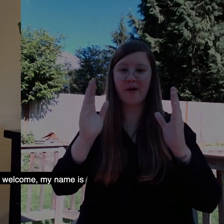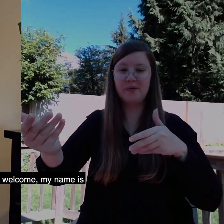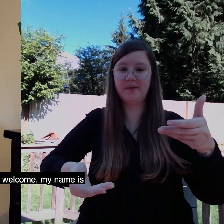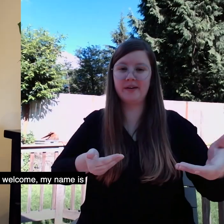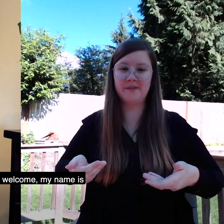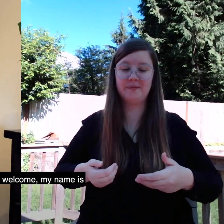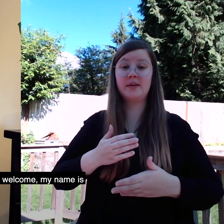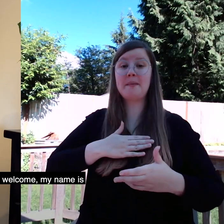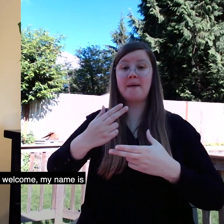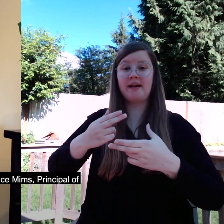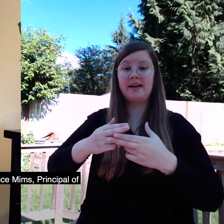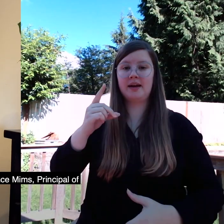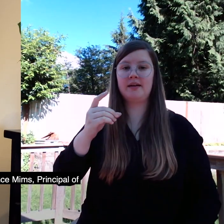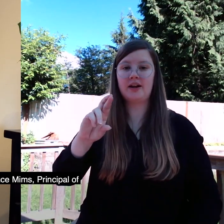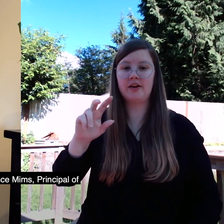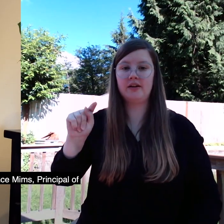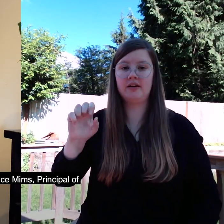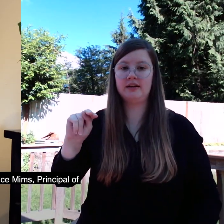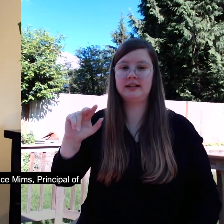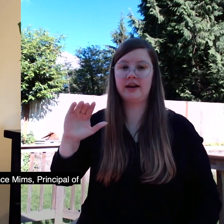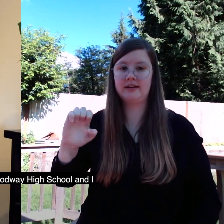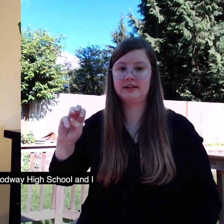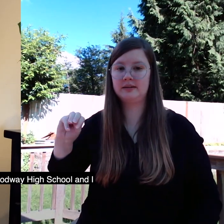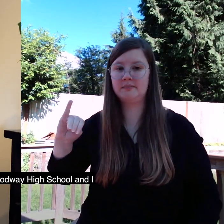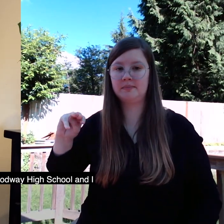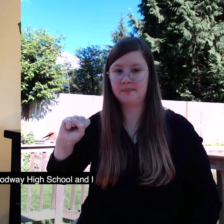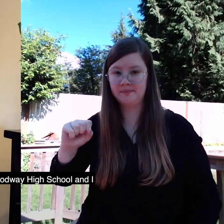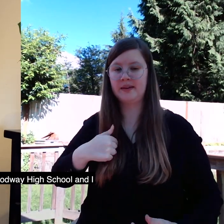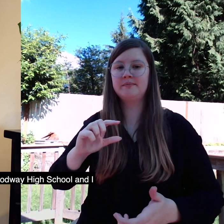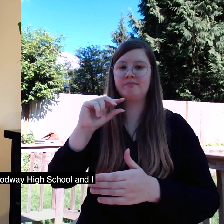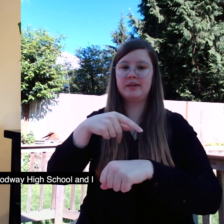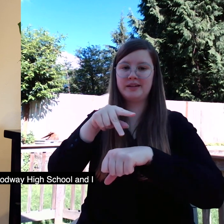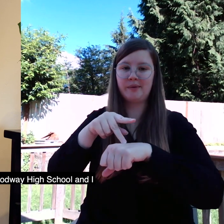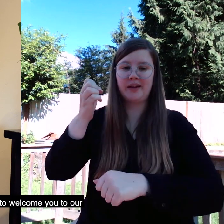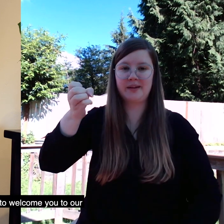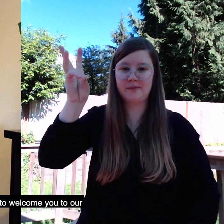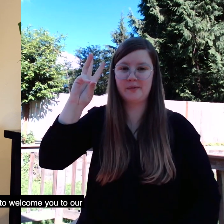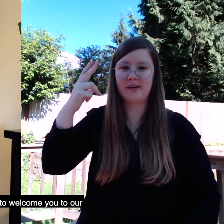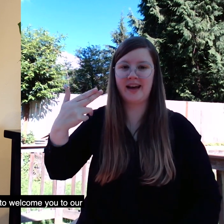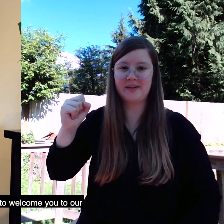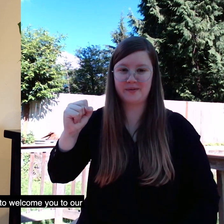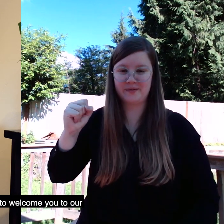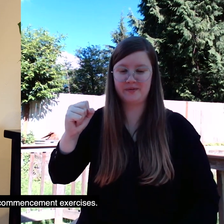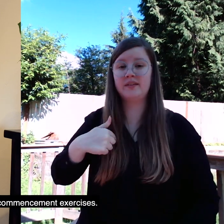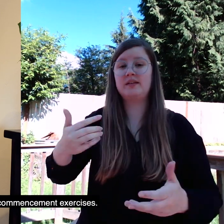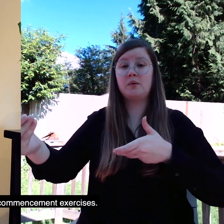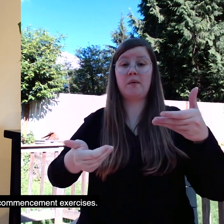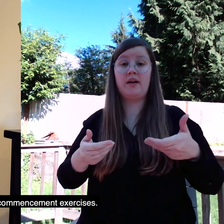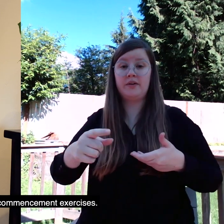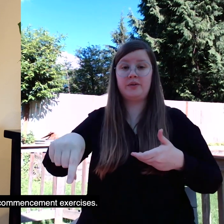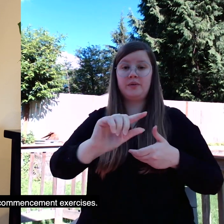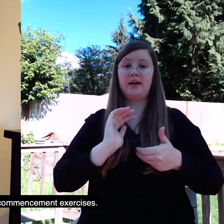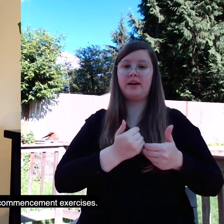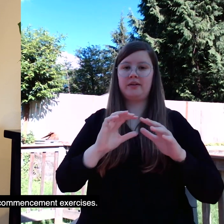Hello and welcome. My name is Dr. Terrence Mims, Principal of Edmonds Woodbury High School, and I would like to welcome you to our Class